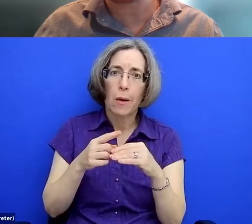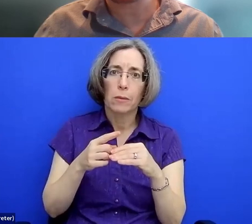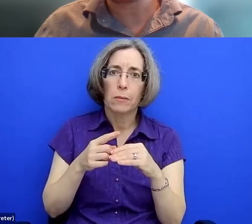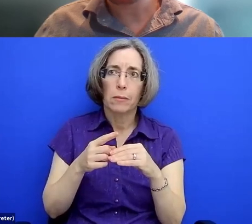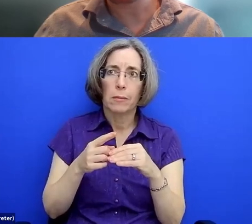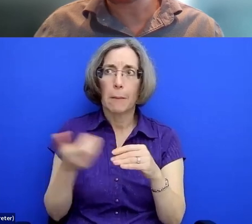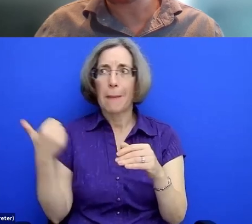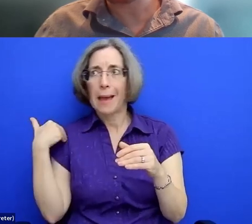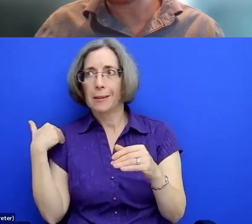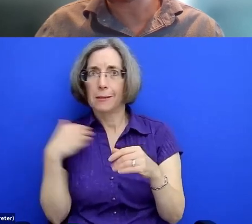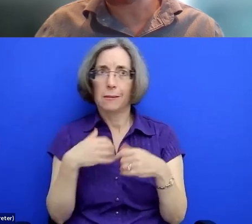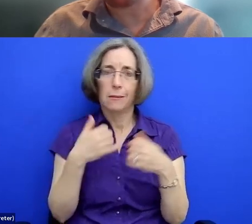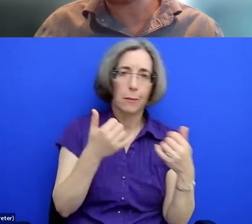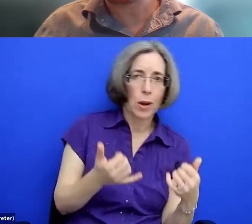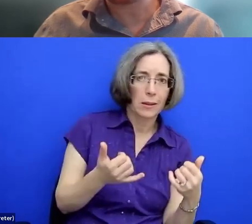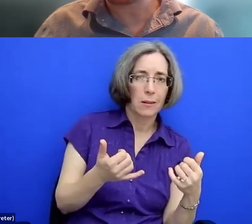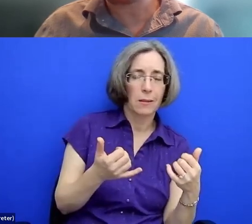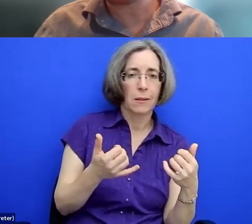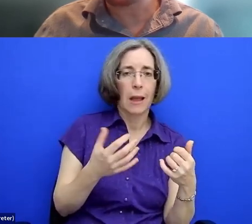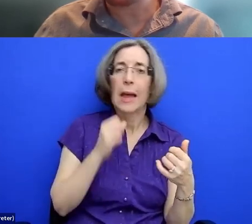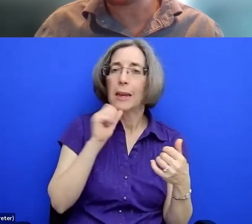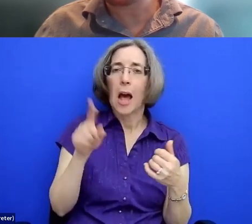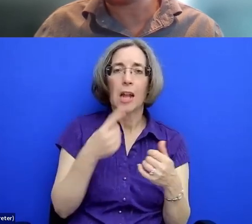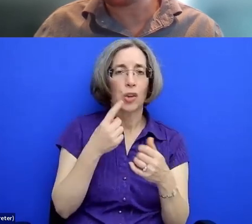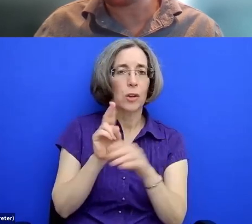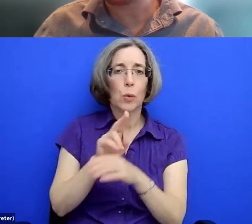going beyond, you know, reductive models and reductive